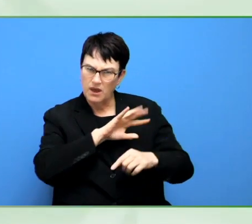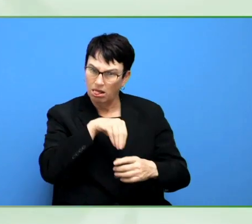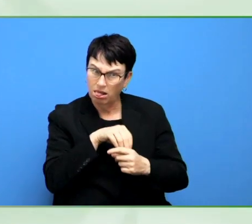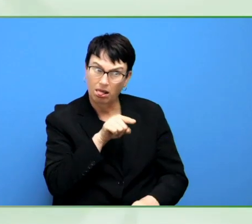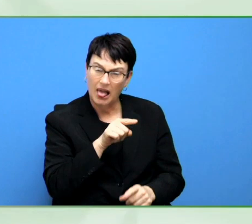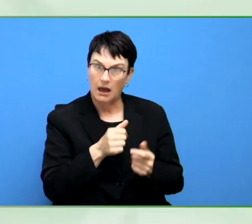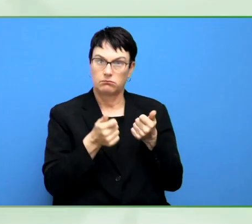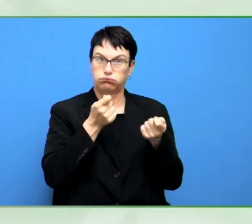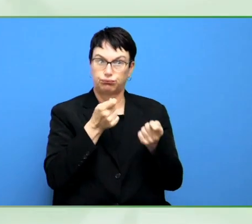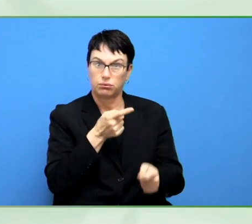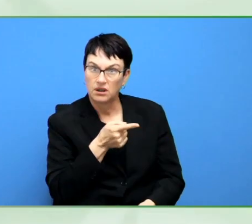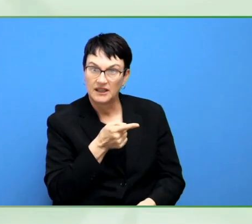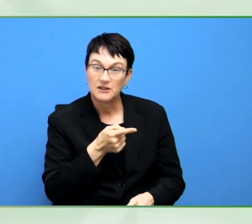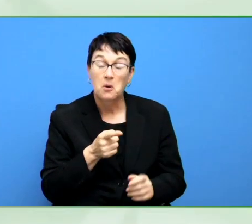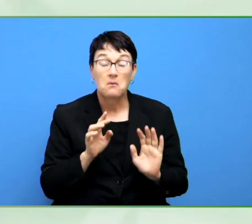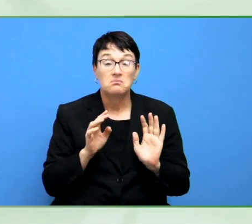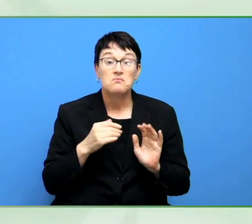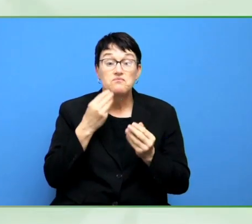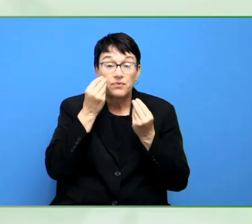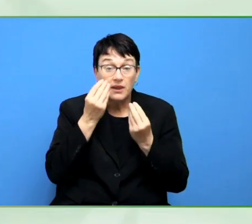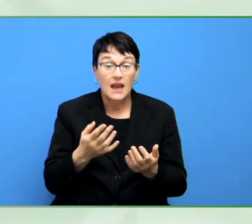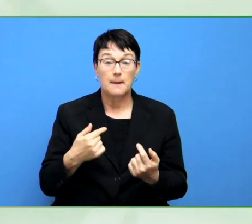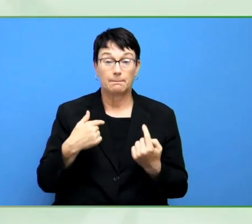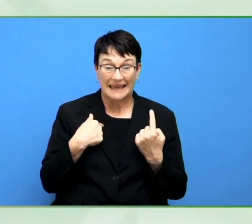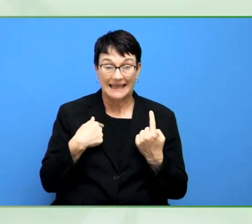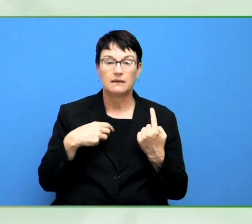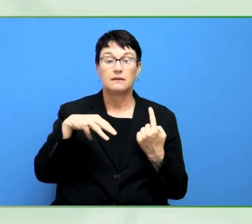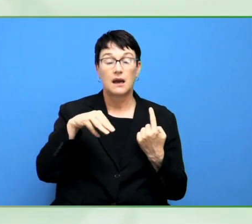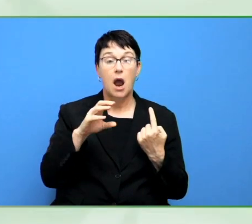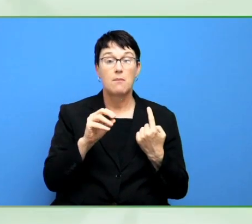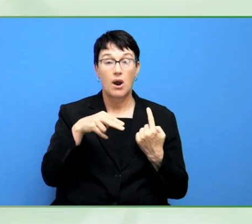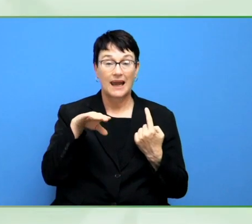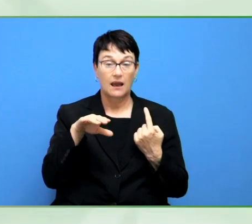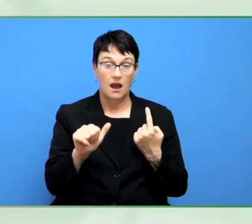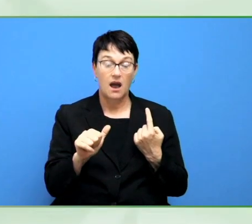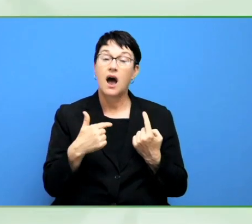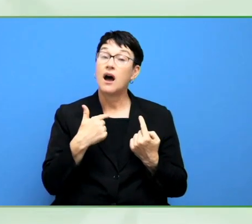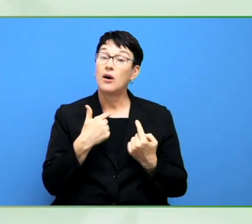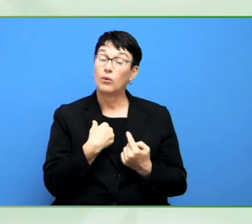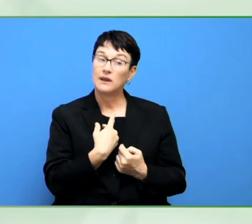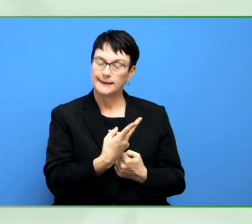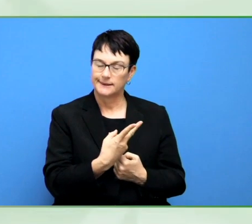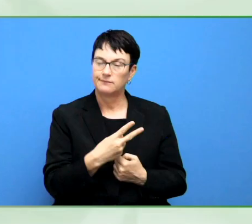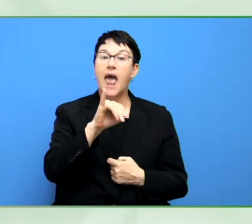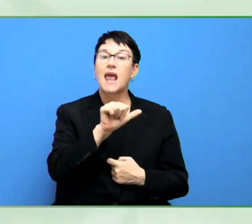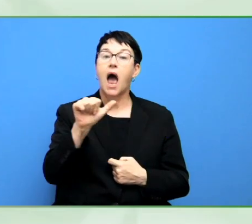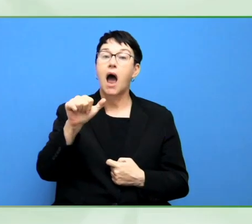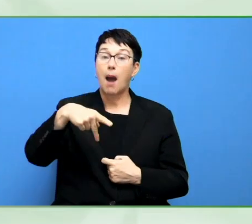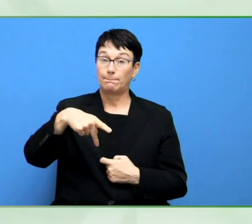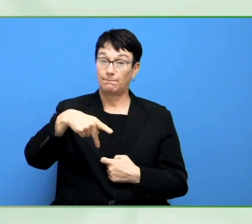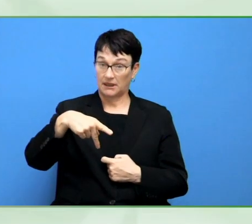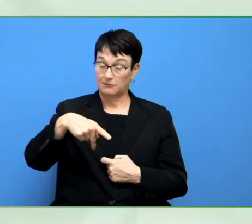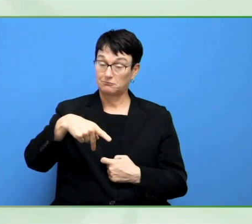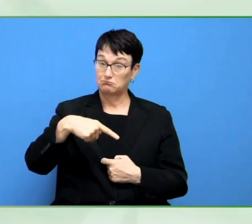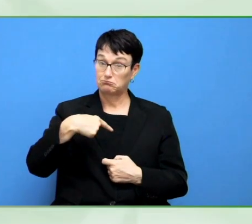I share the honor of belonging to the International Association of Accessibility Professionals. Without further ado, I'd